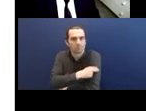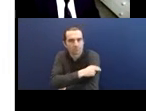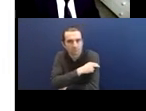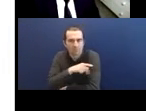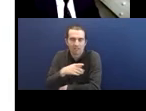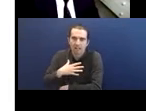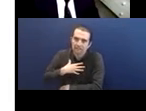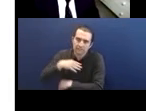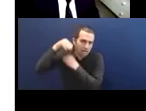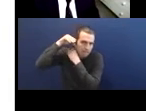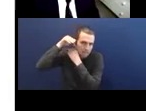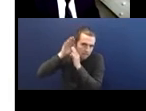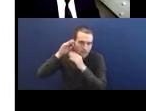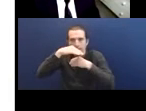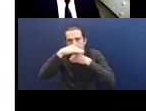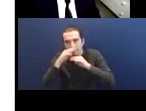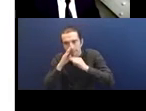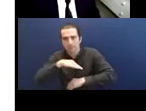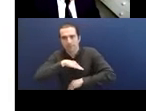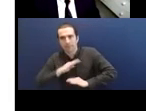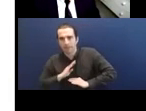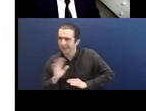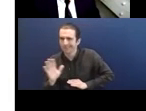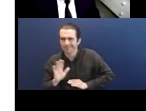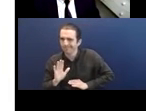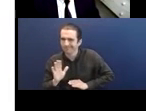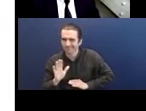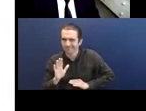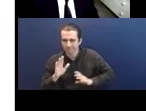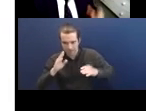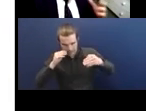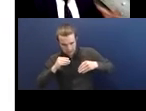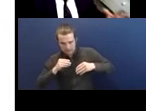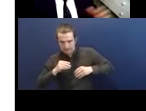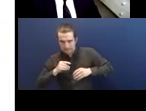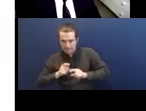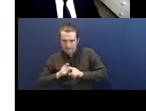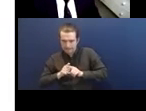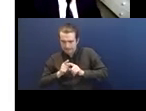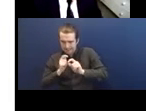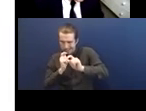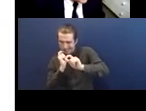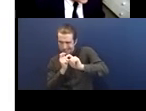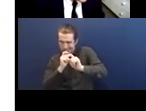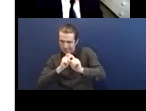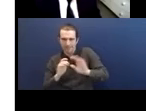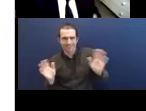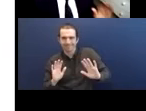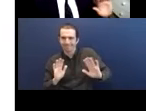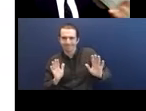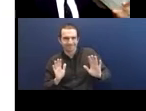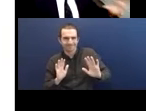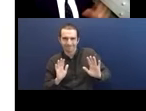social workers, doctors, special transport, educational psychologists, separate special schools,